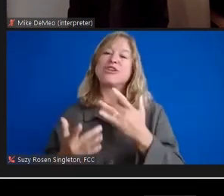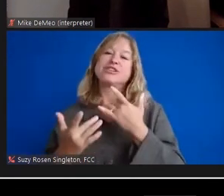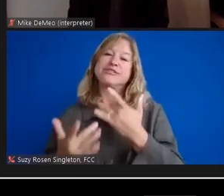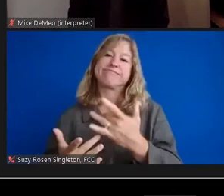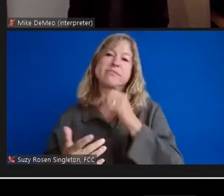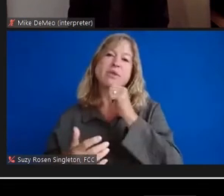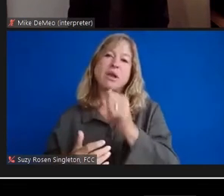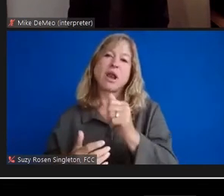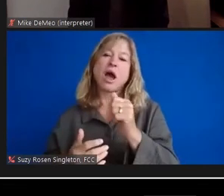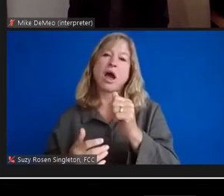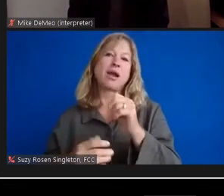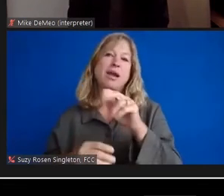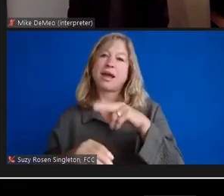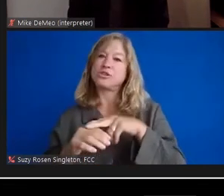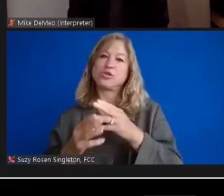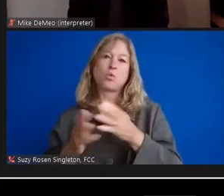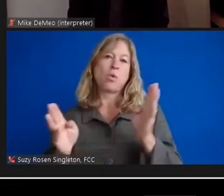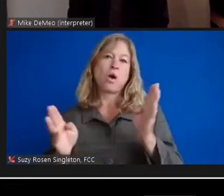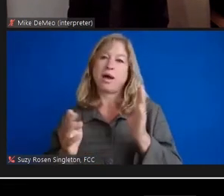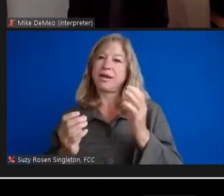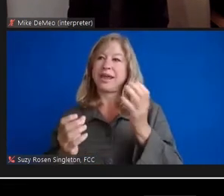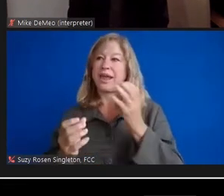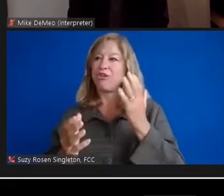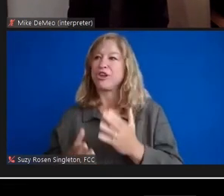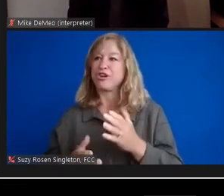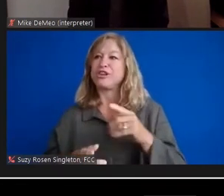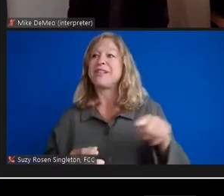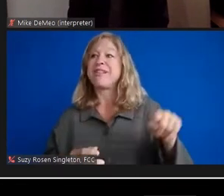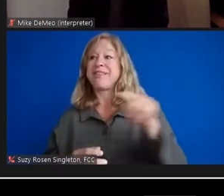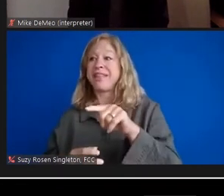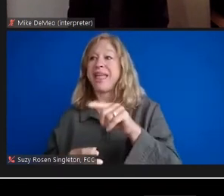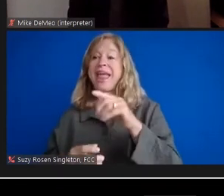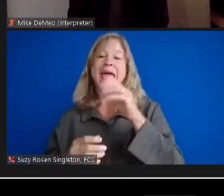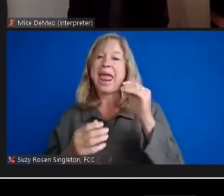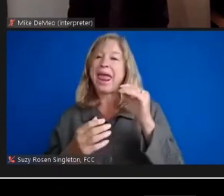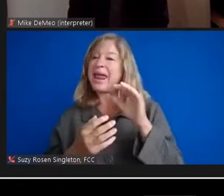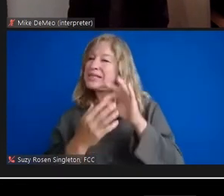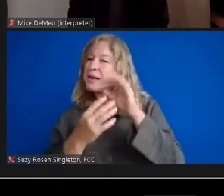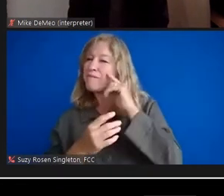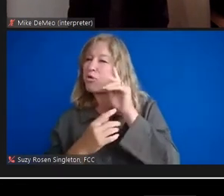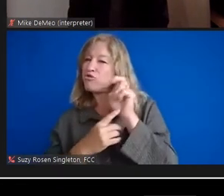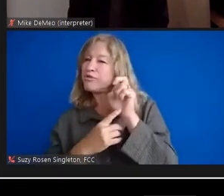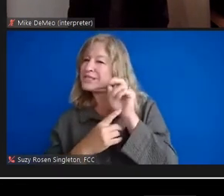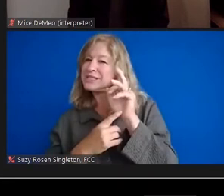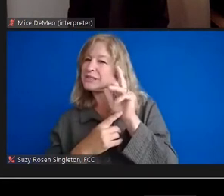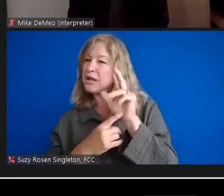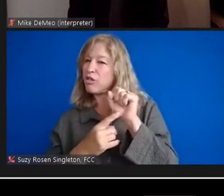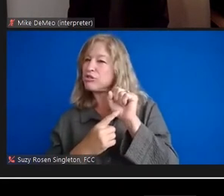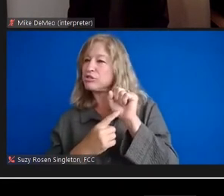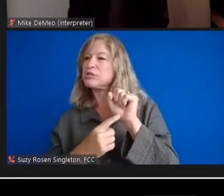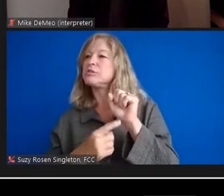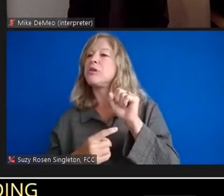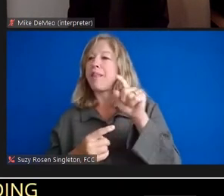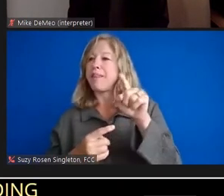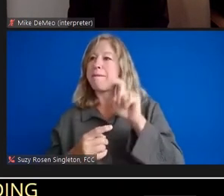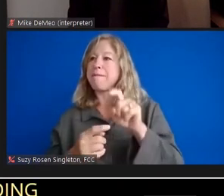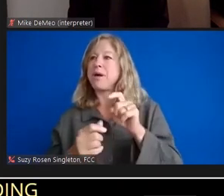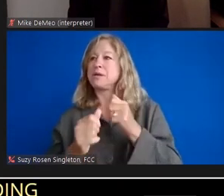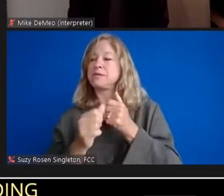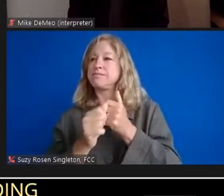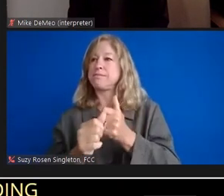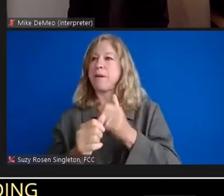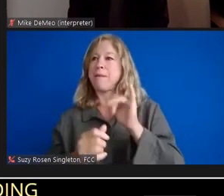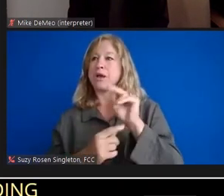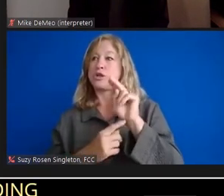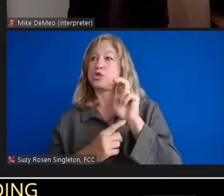The non-tier one providers, again, we're talking about not typically nationwide providers,